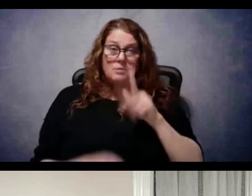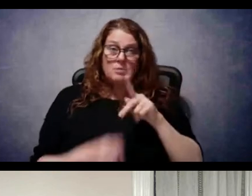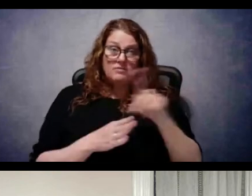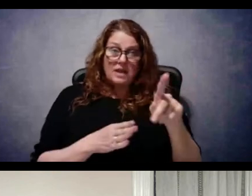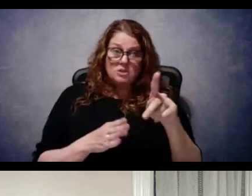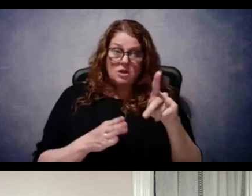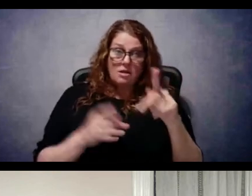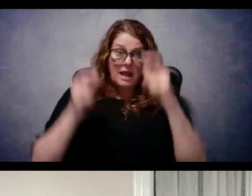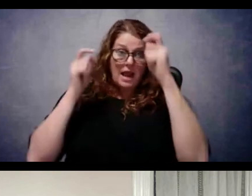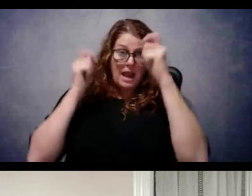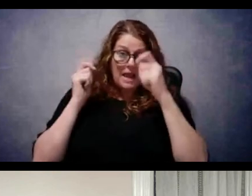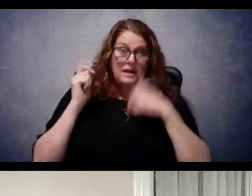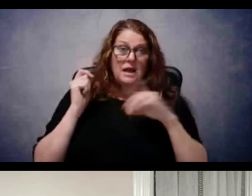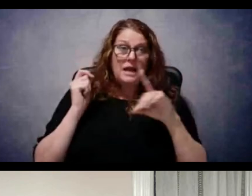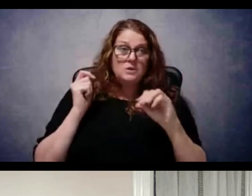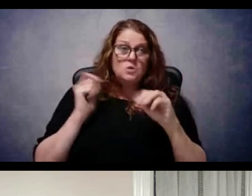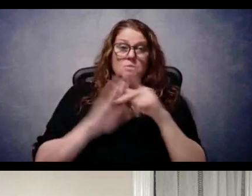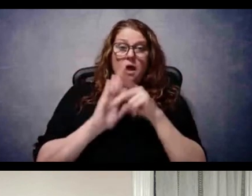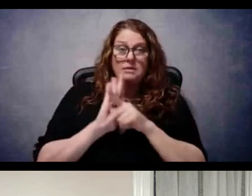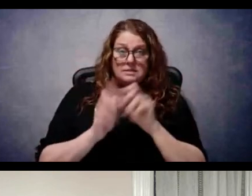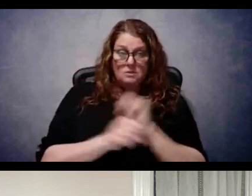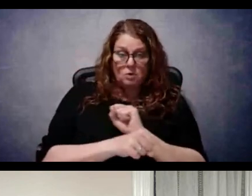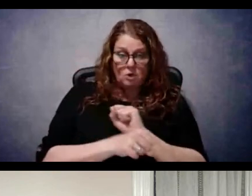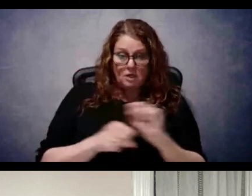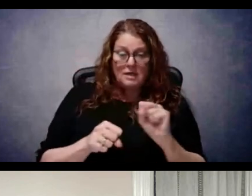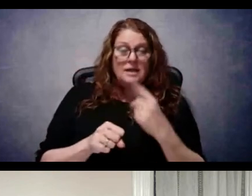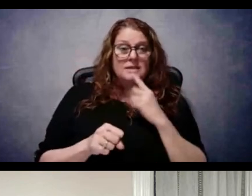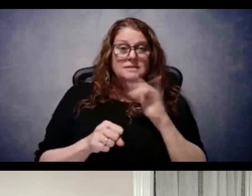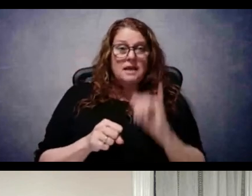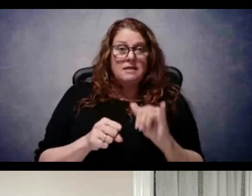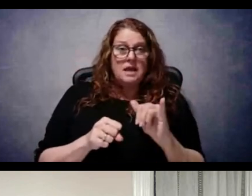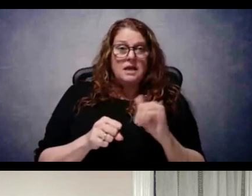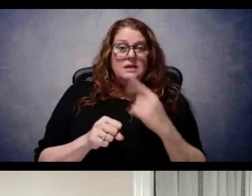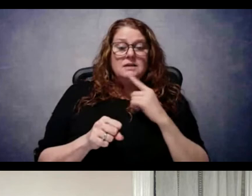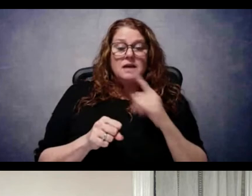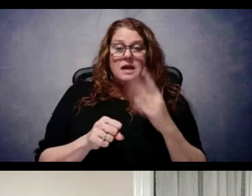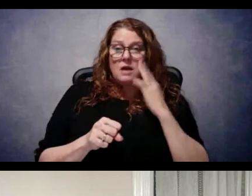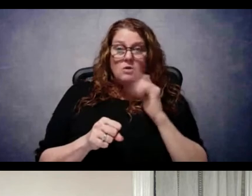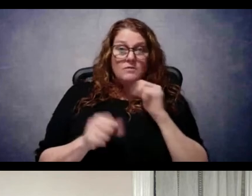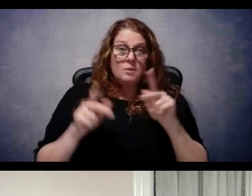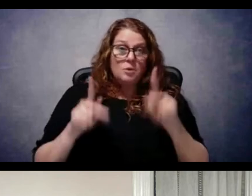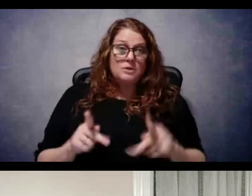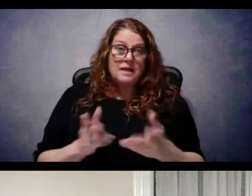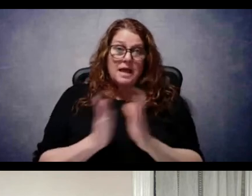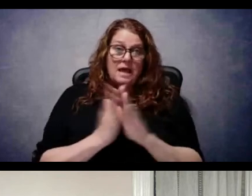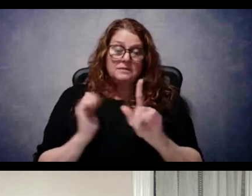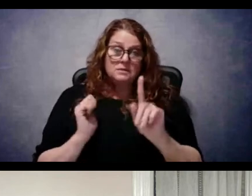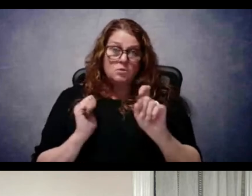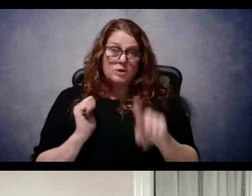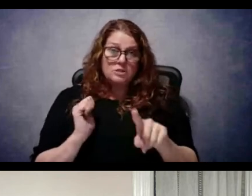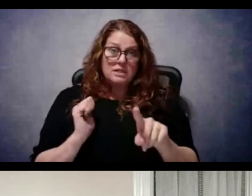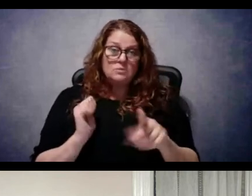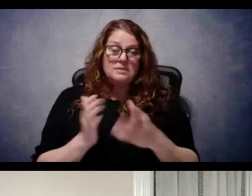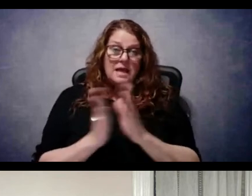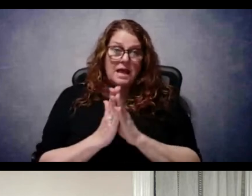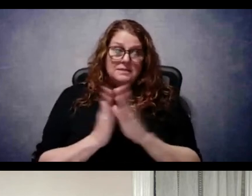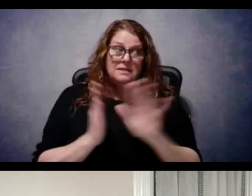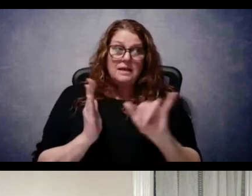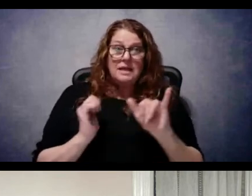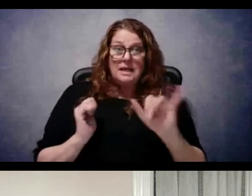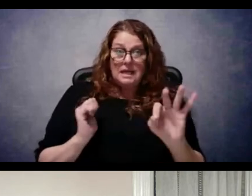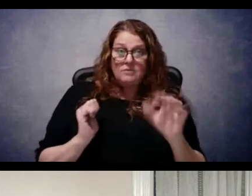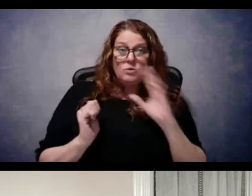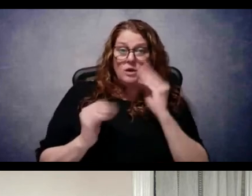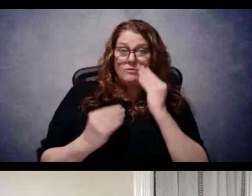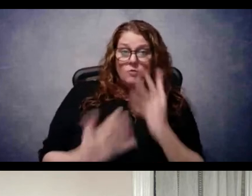hat, I do policy work. And I say that to say that, like, I don't know if the person that asked this question was asking, like, if we're